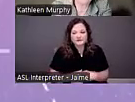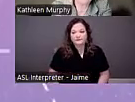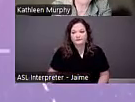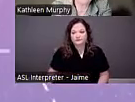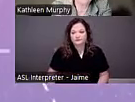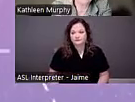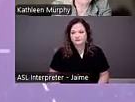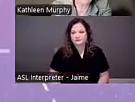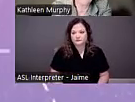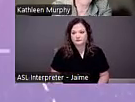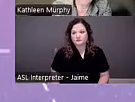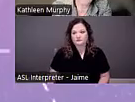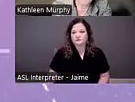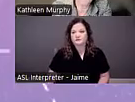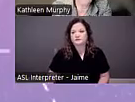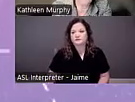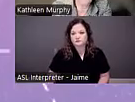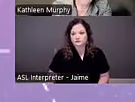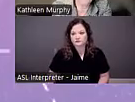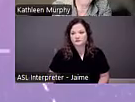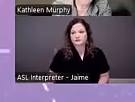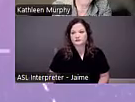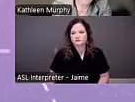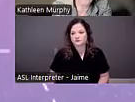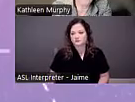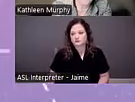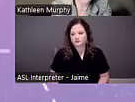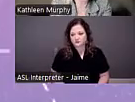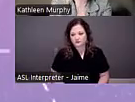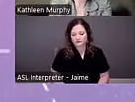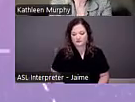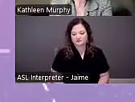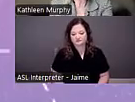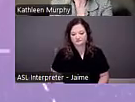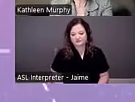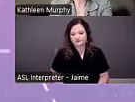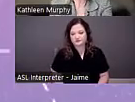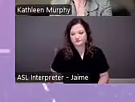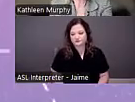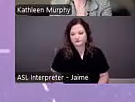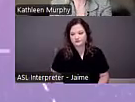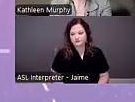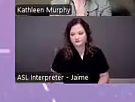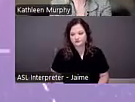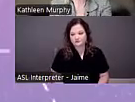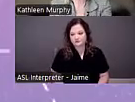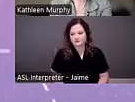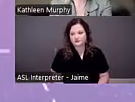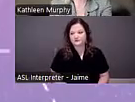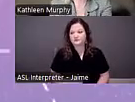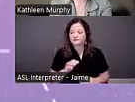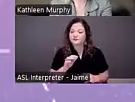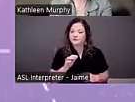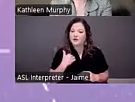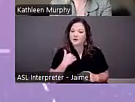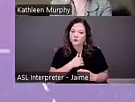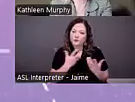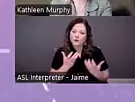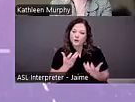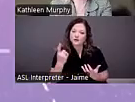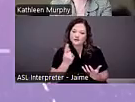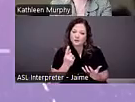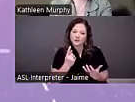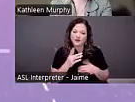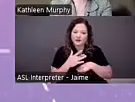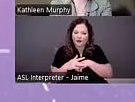At some point we had opportunities for commercialization, but we really just wanted to have something that would be available